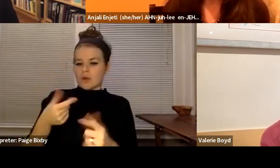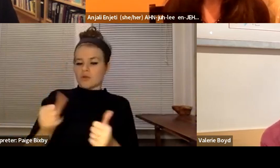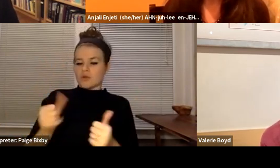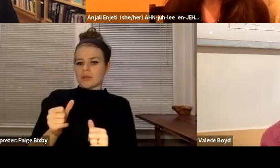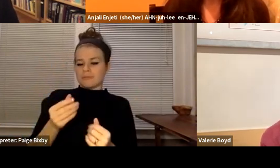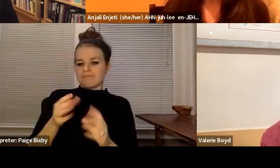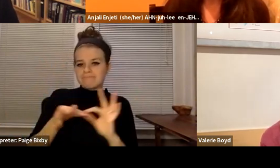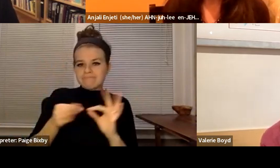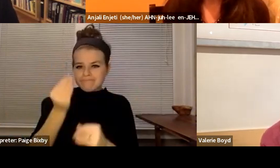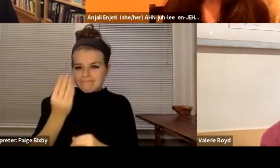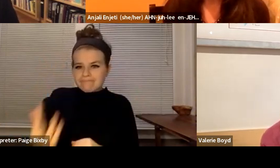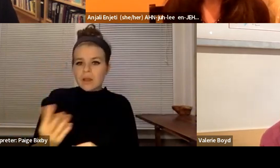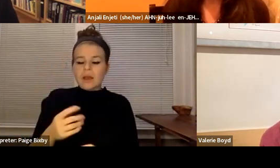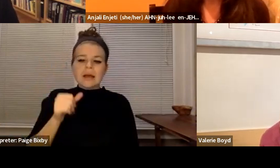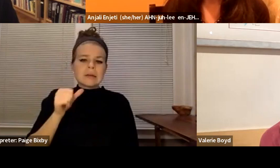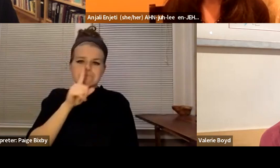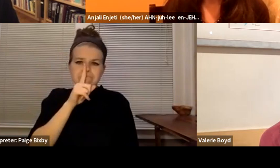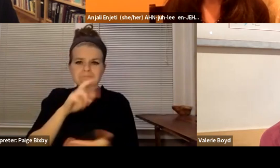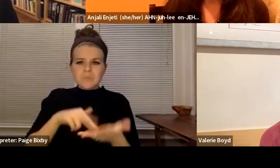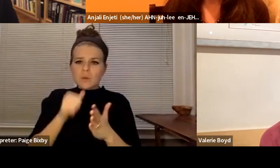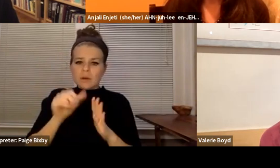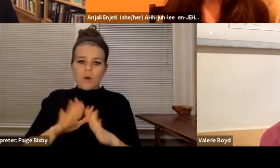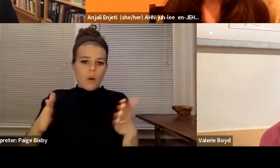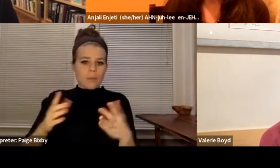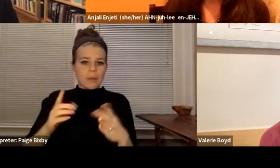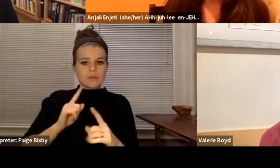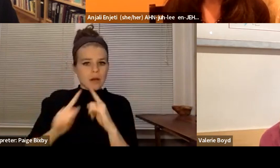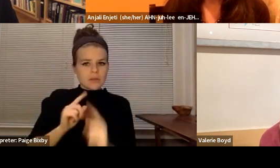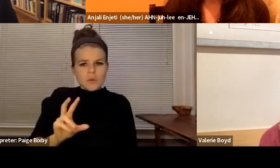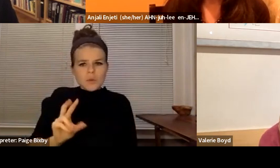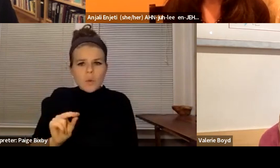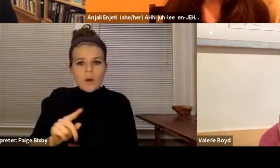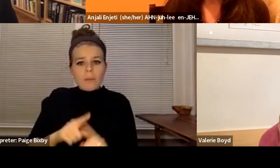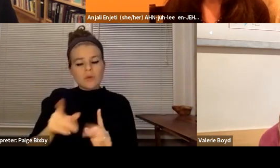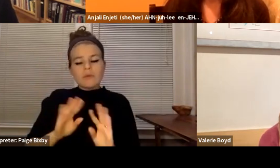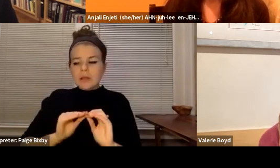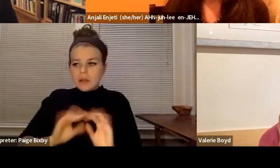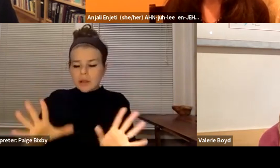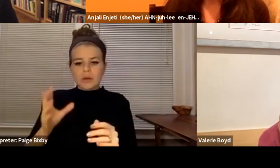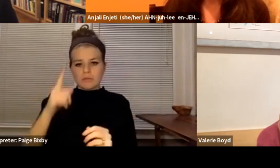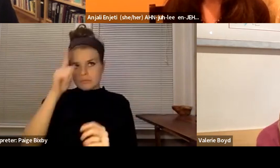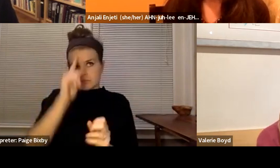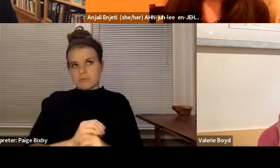we're not open to conversation, but it means you have a very clear idea of